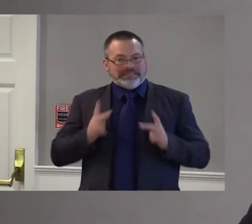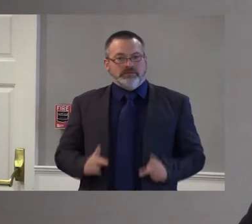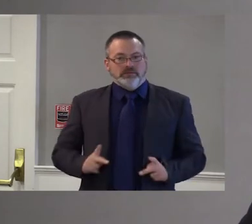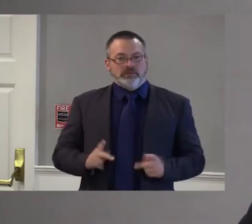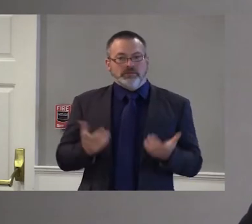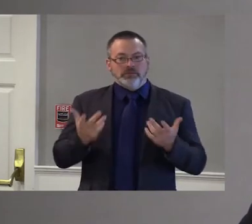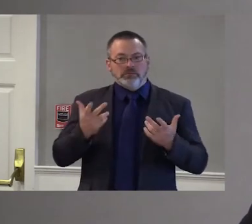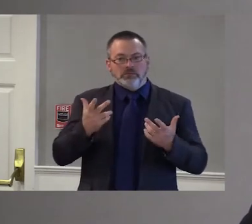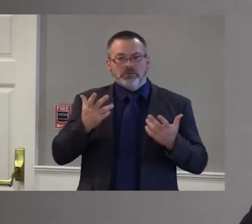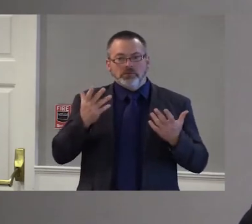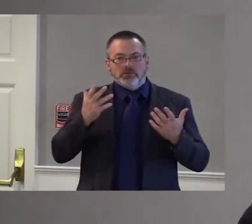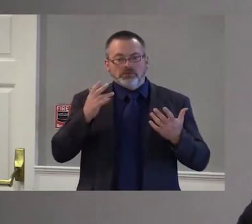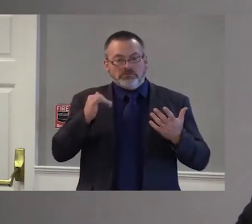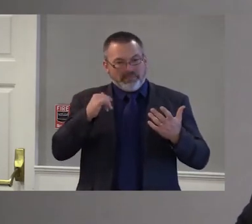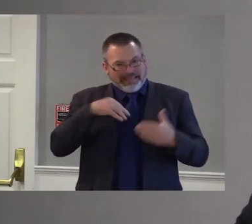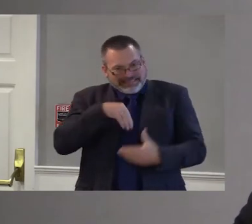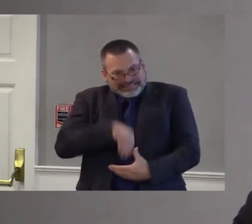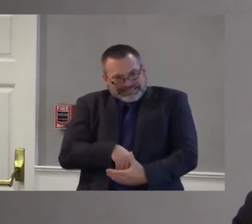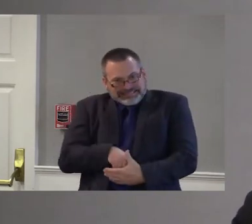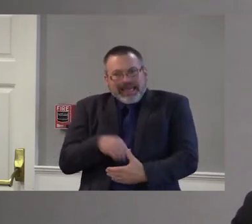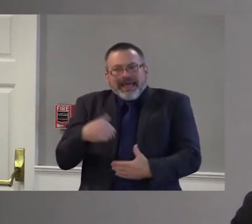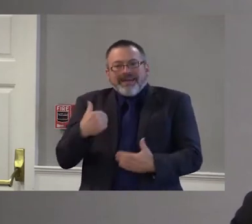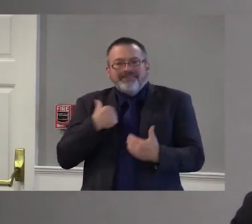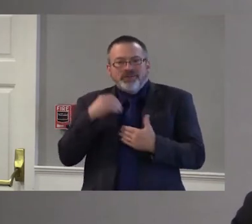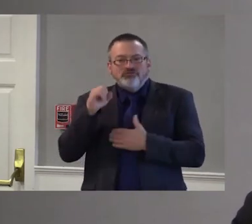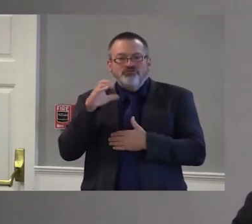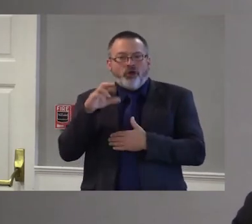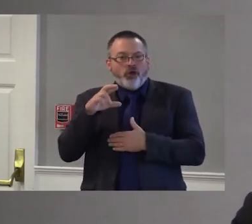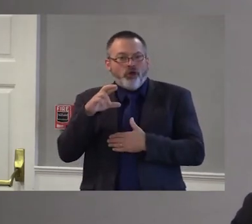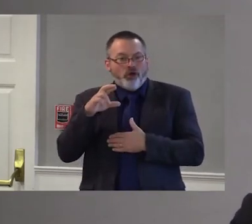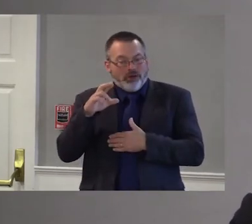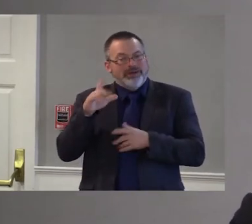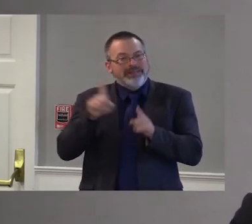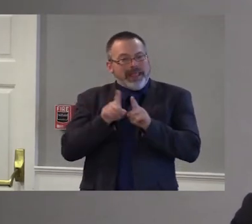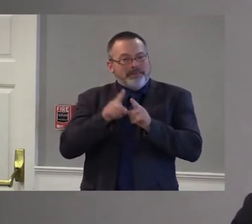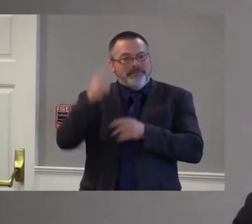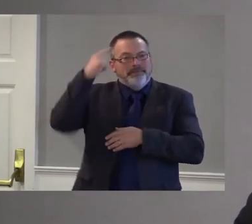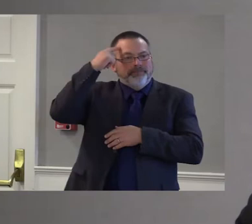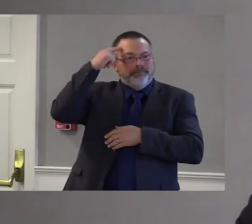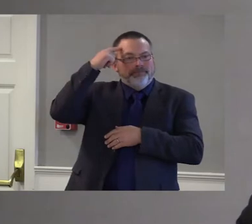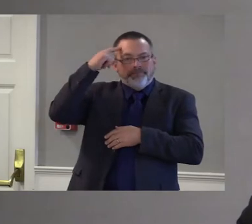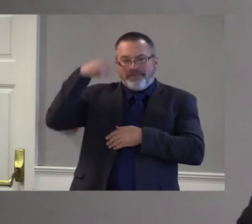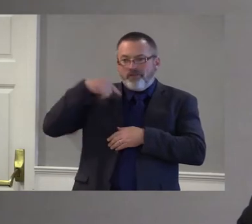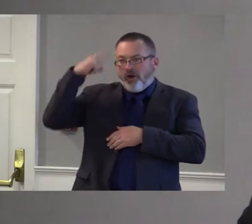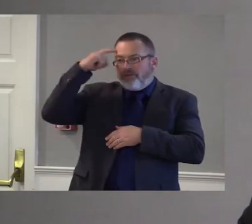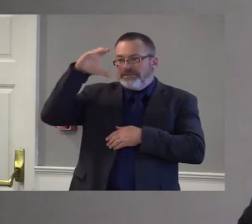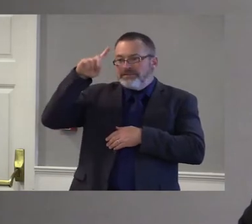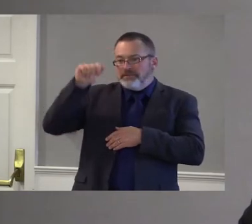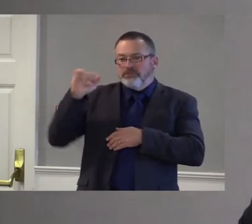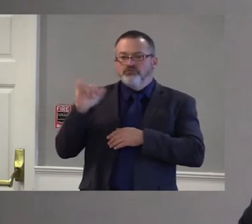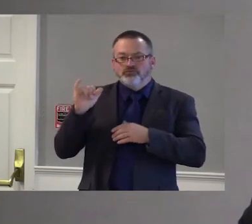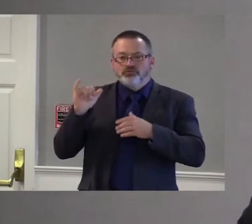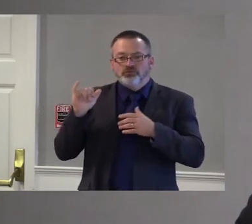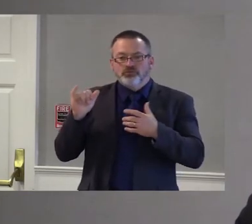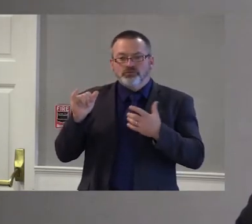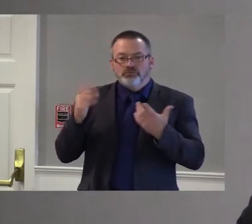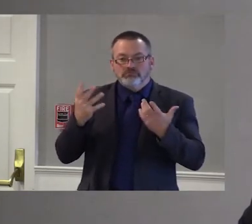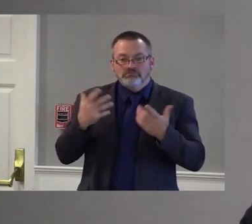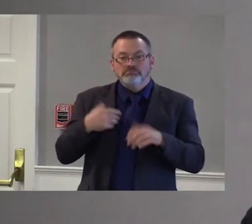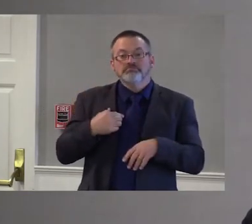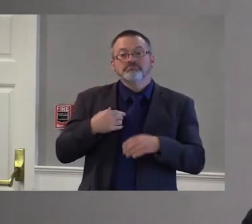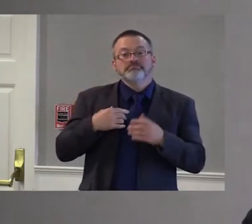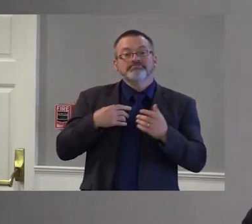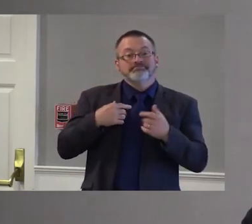from my cancer. I have been extraordinarily fortunate that my periodic CT scans in the past 3 years have not